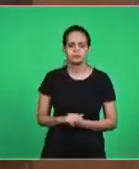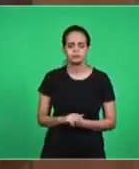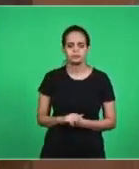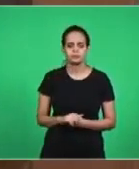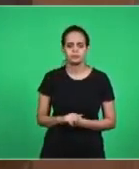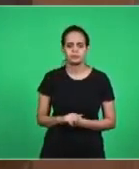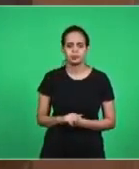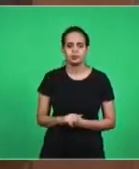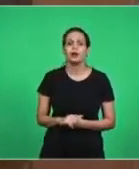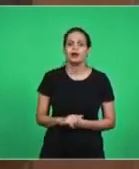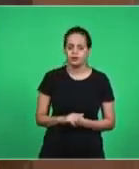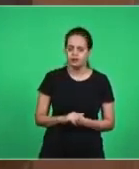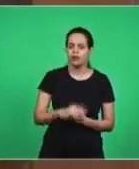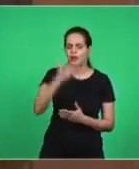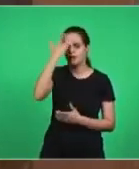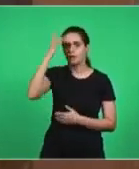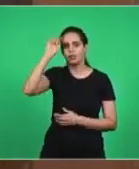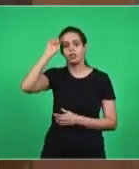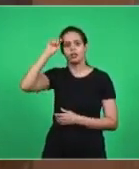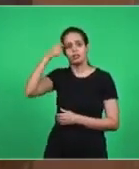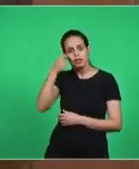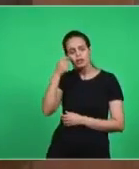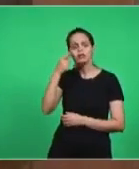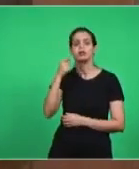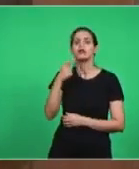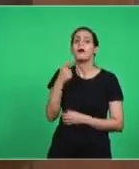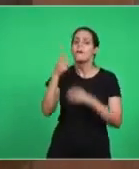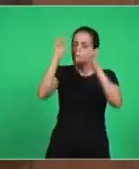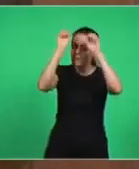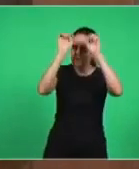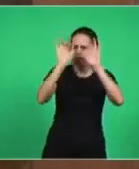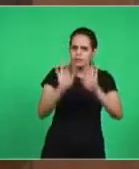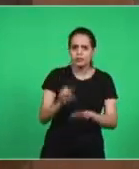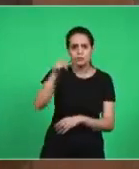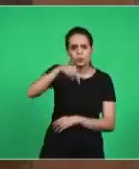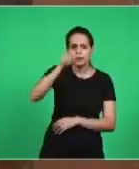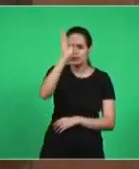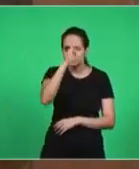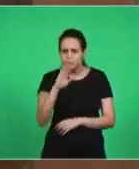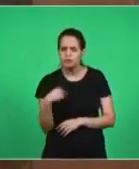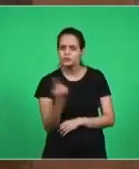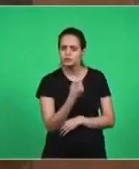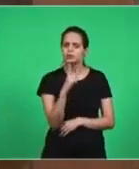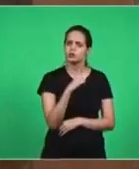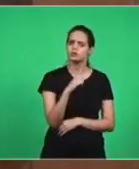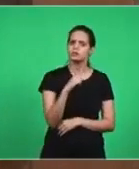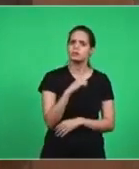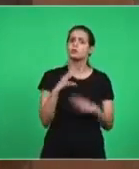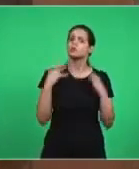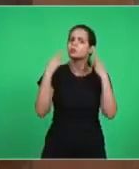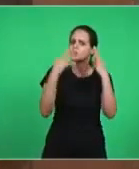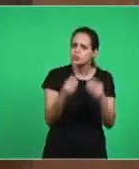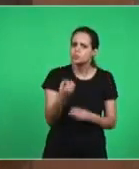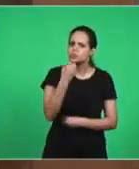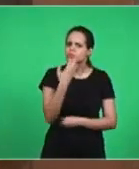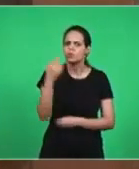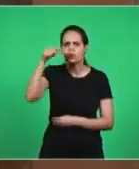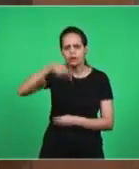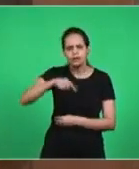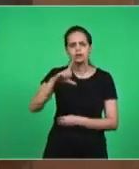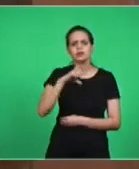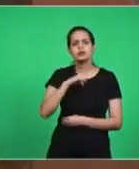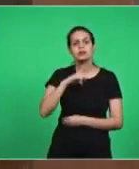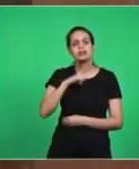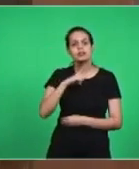the Africans. The Africans are the greatest blessed the ethnic, this race that Brazil has. Everything that is good